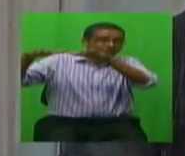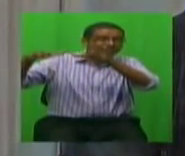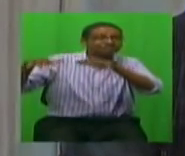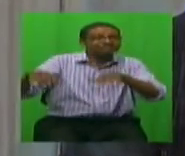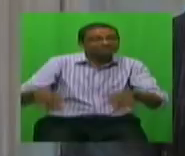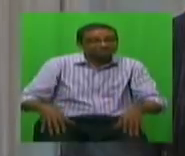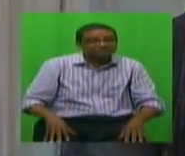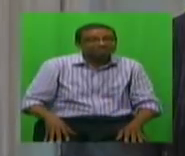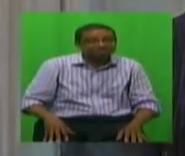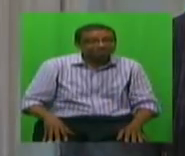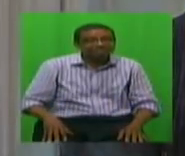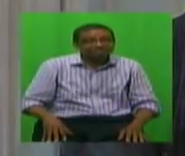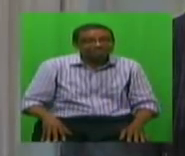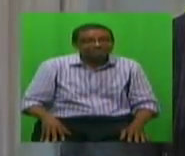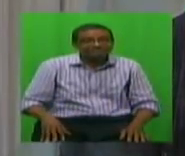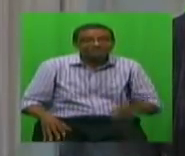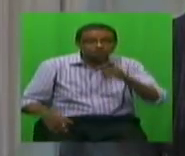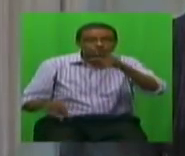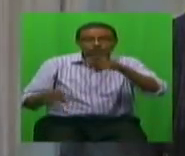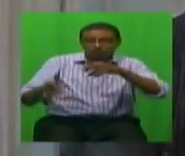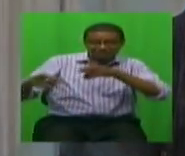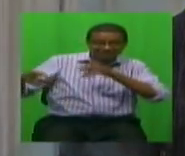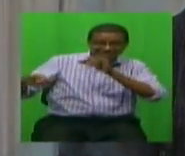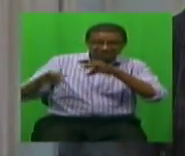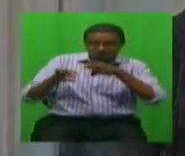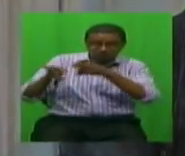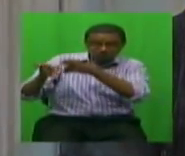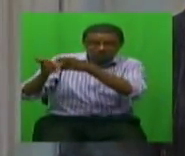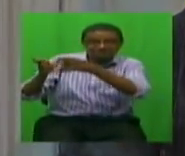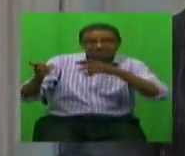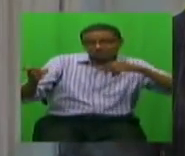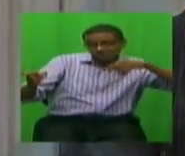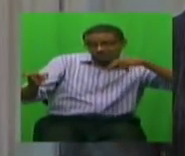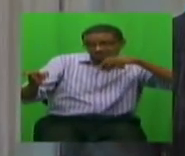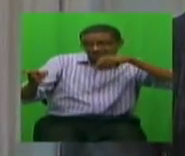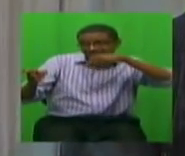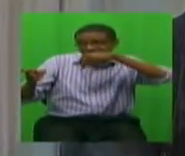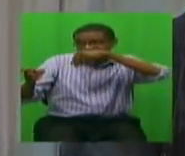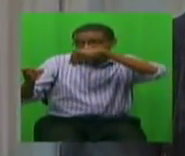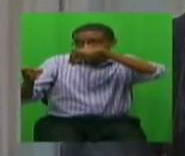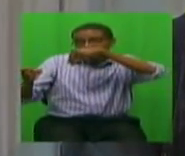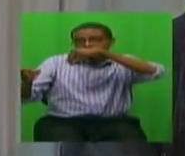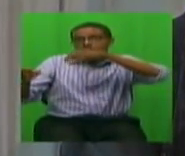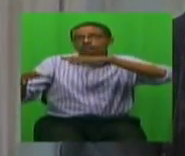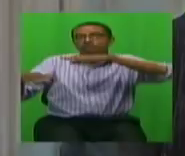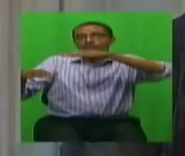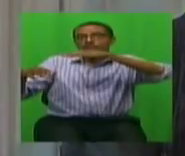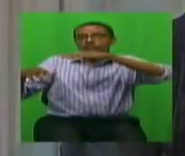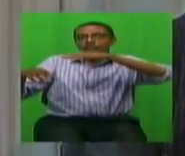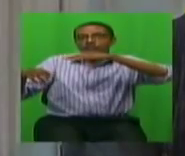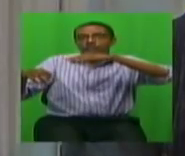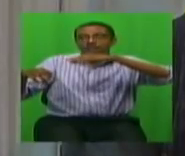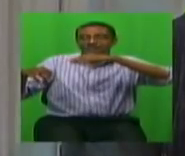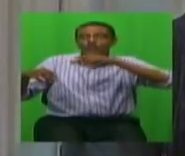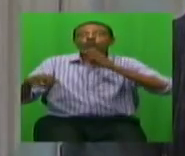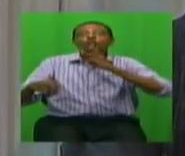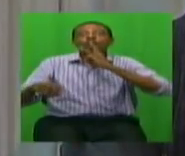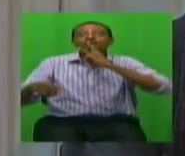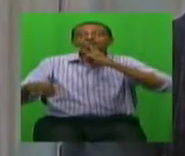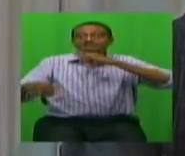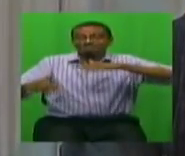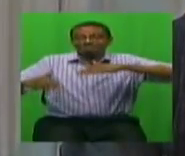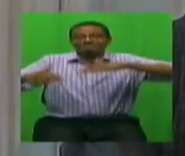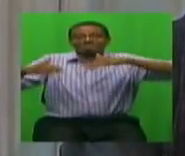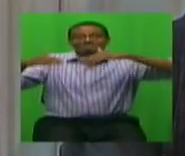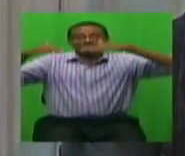150 feet into the Cedar Grove Road, you have to deal with a dip where the height of the water is about 6 to 8 feet, very difficult